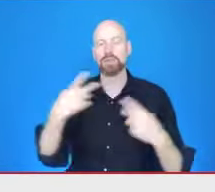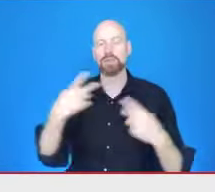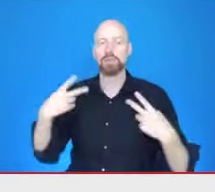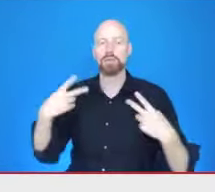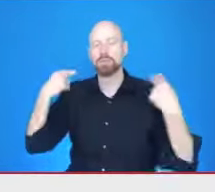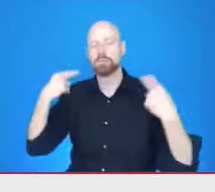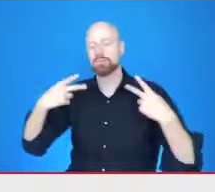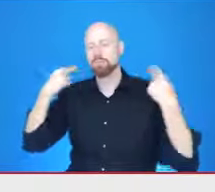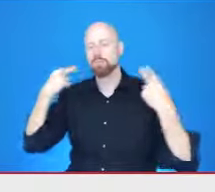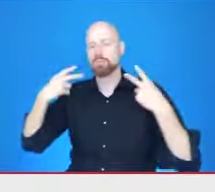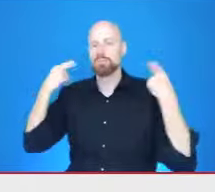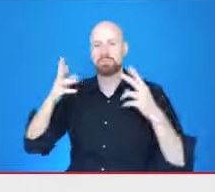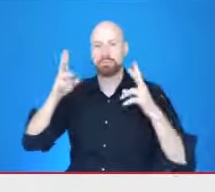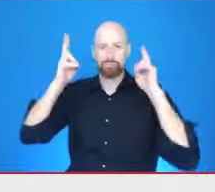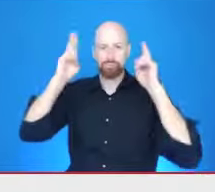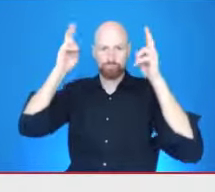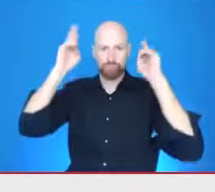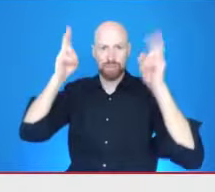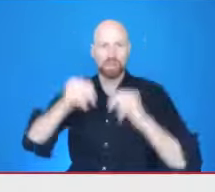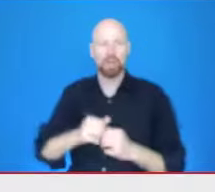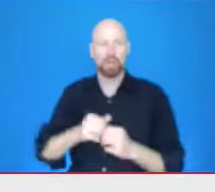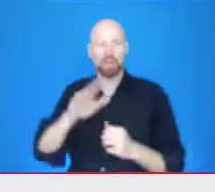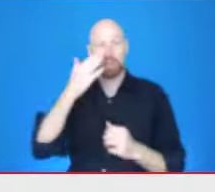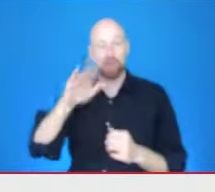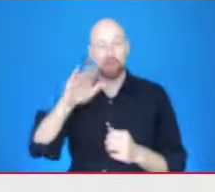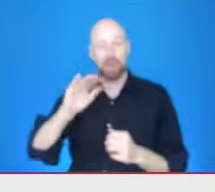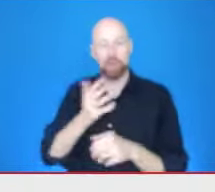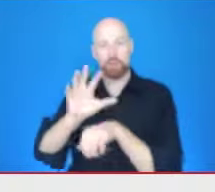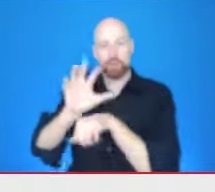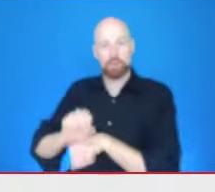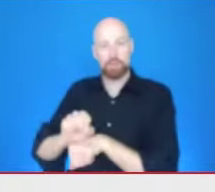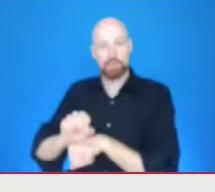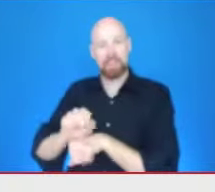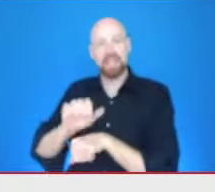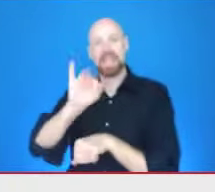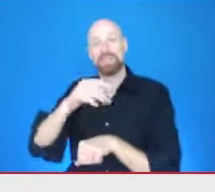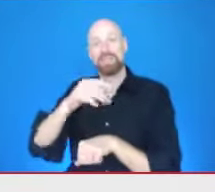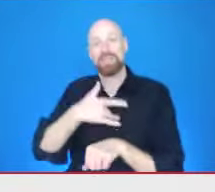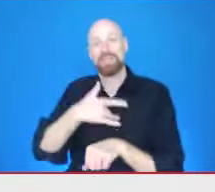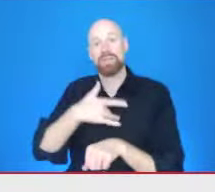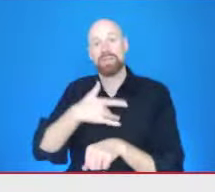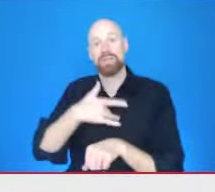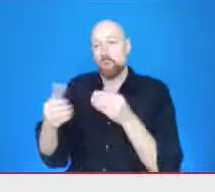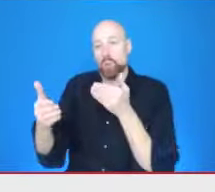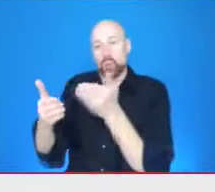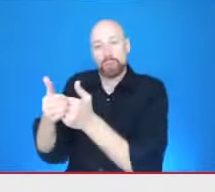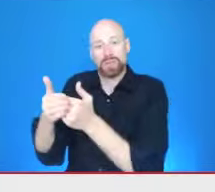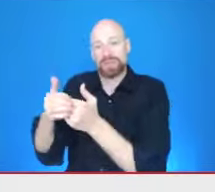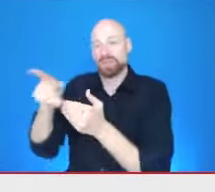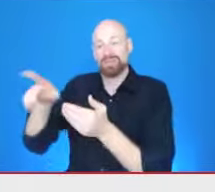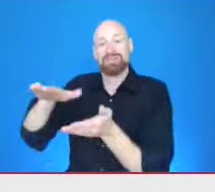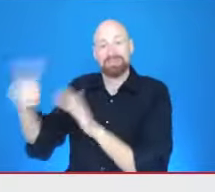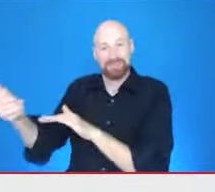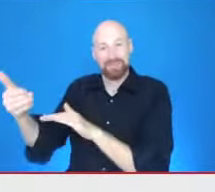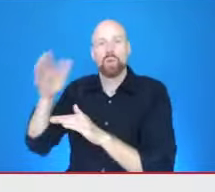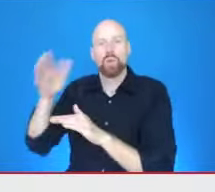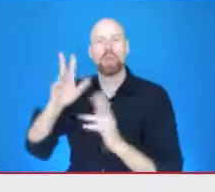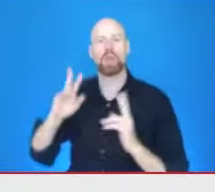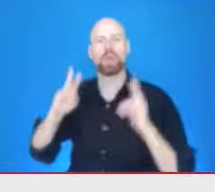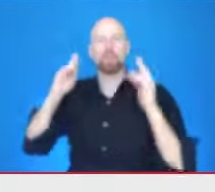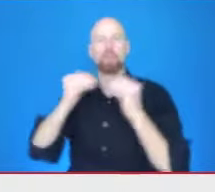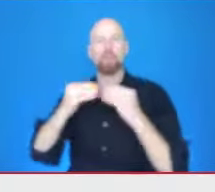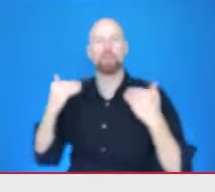something supportive, frustrated, angry, or meaningful? Go ahead and open your